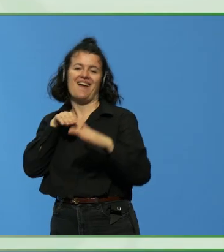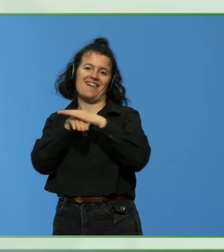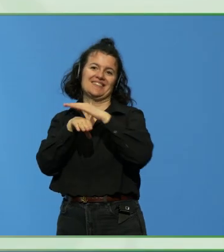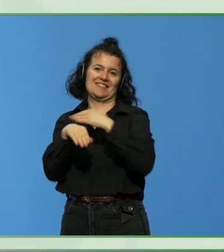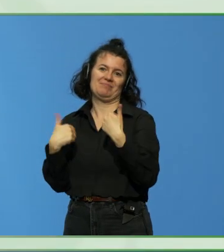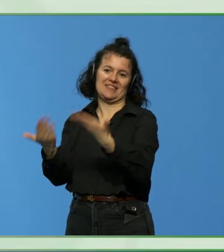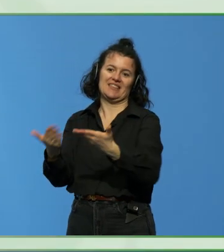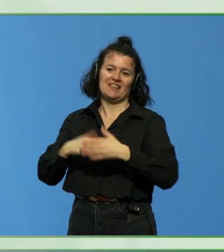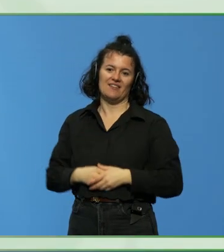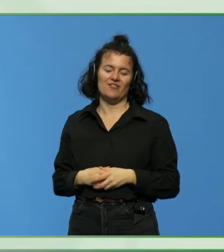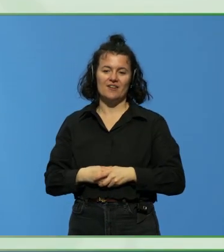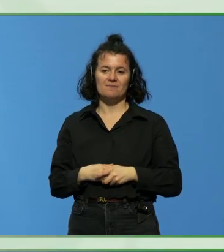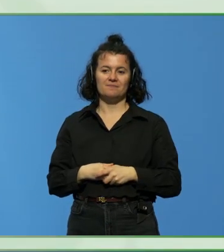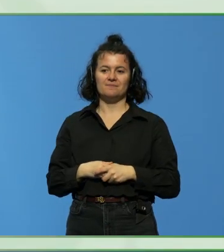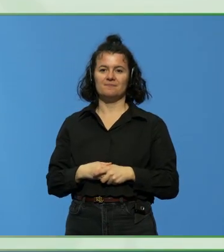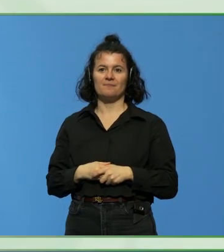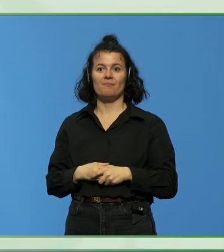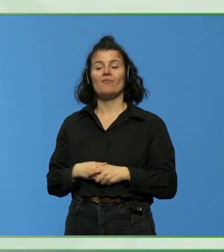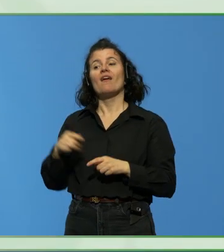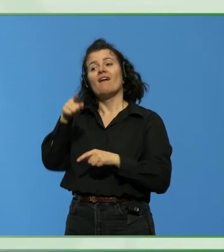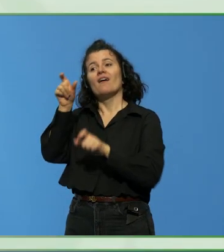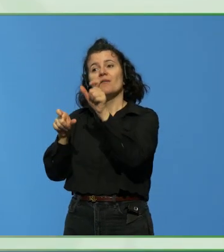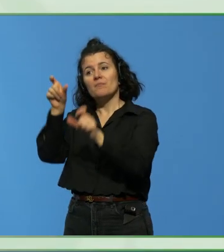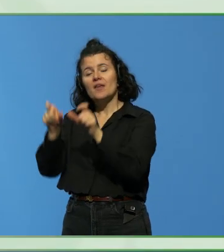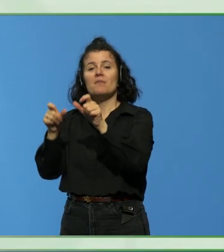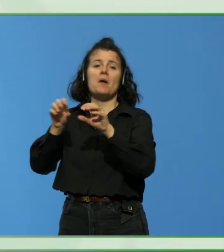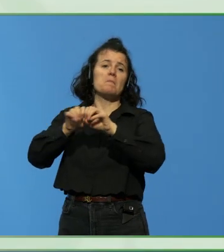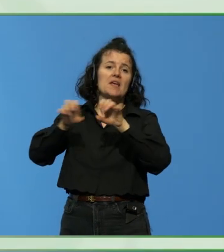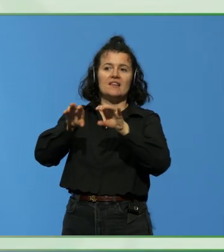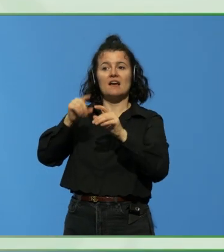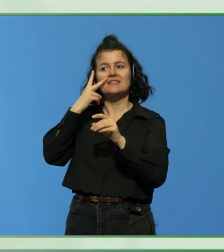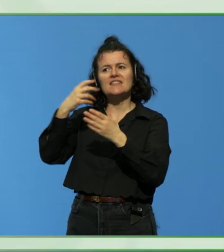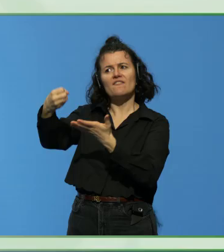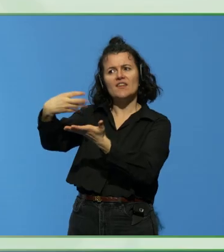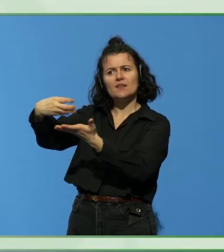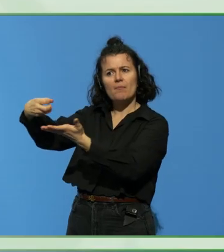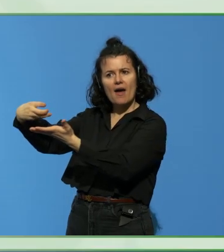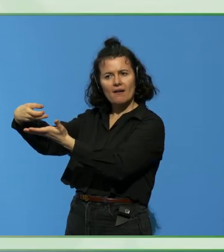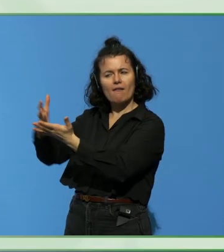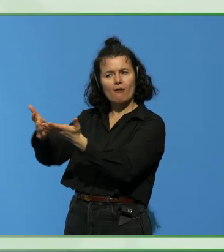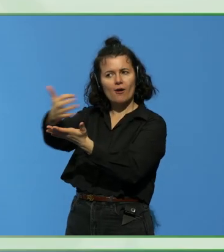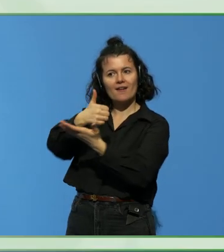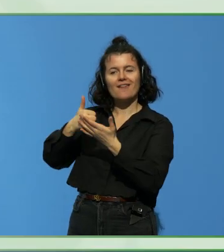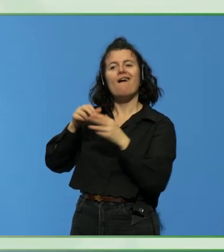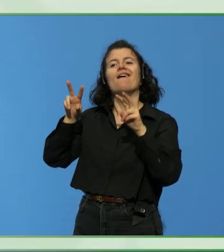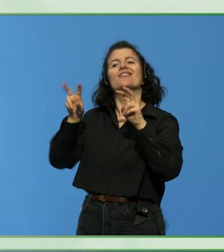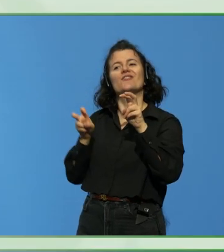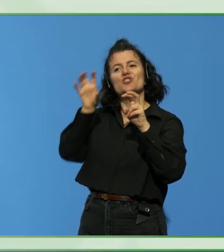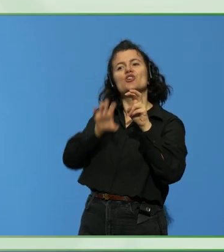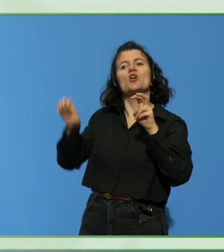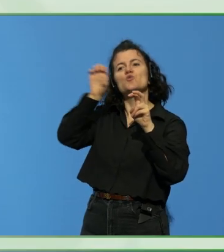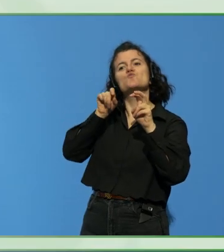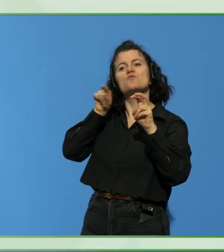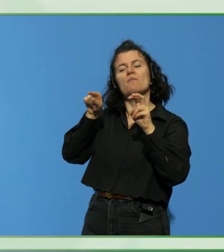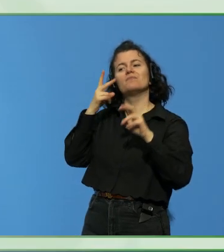Based on the visitor feedback and the media coverage, TwitchCon Europe has been described as one of